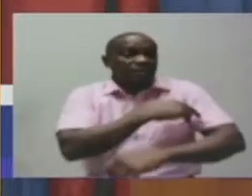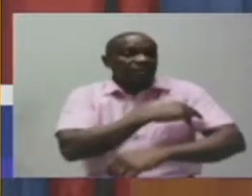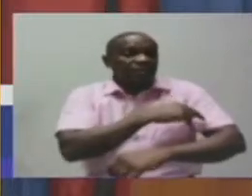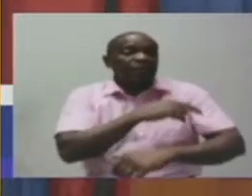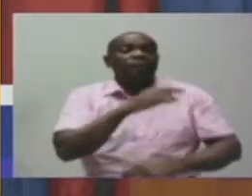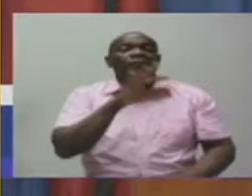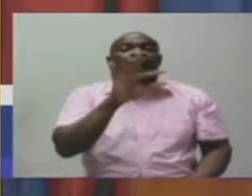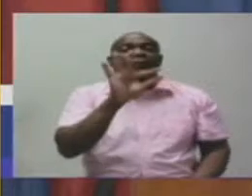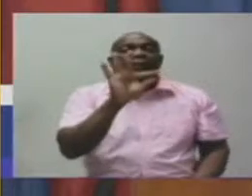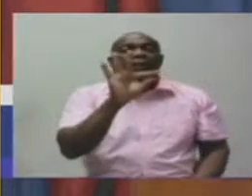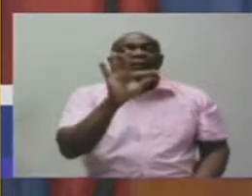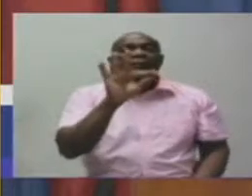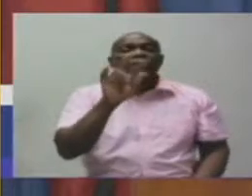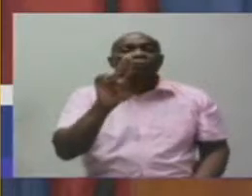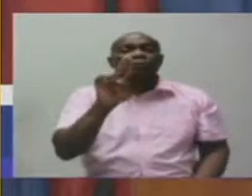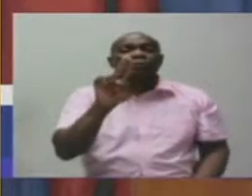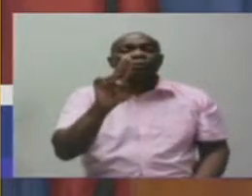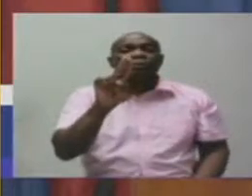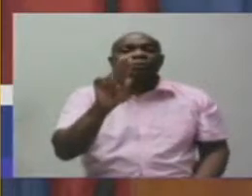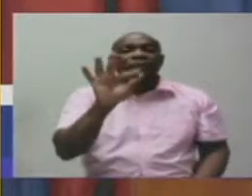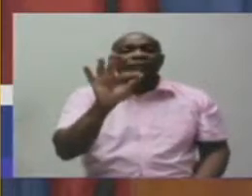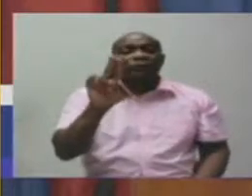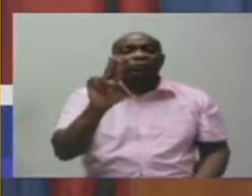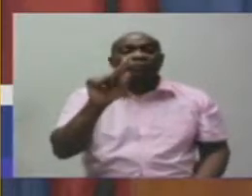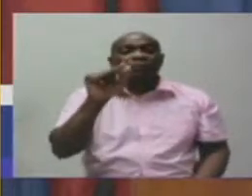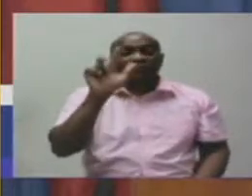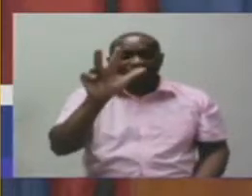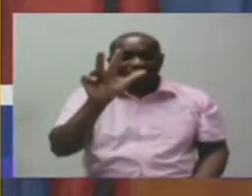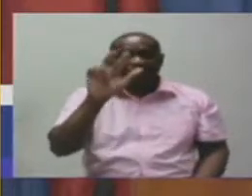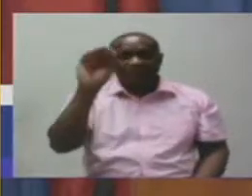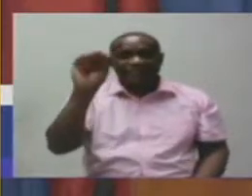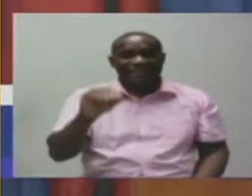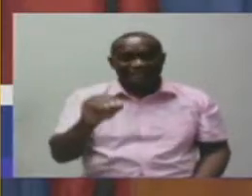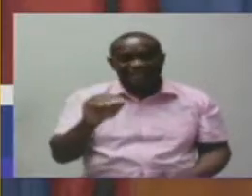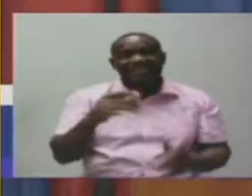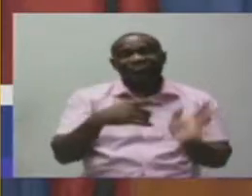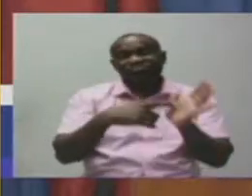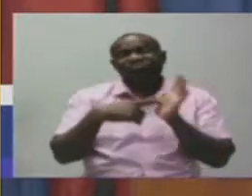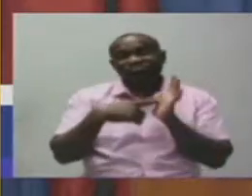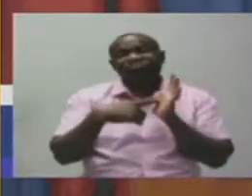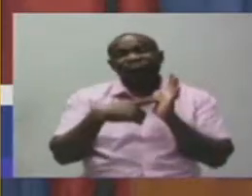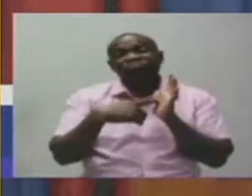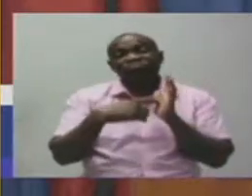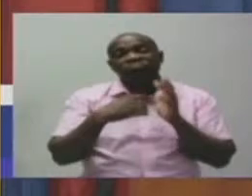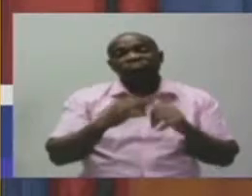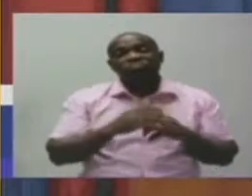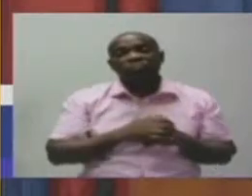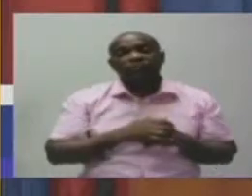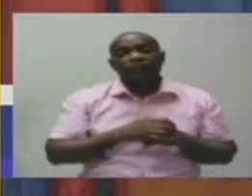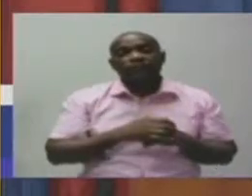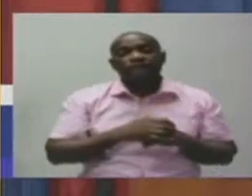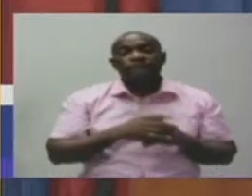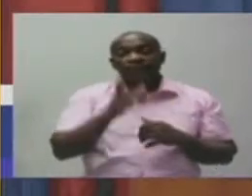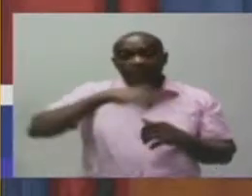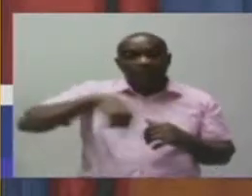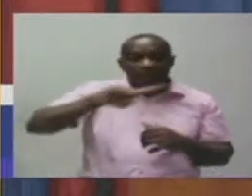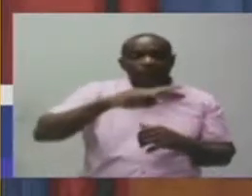92.3% of all admissions between July 22nd and October 27th, 2021 are in persons who are not fully